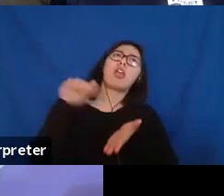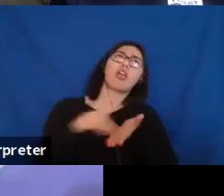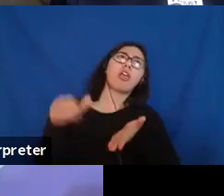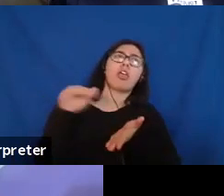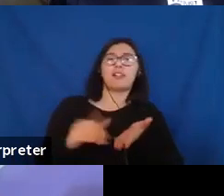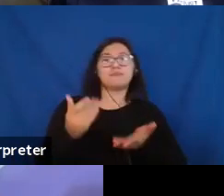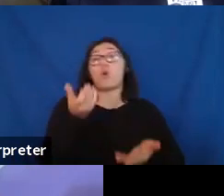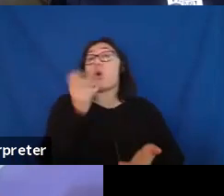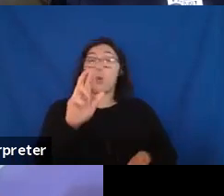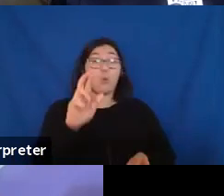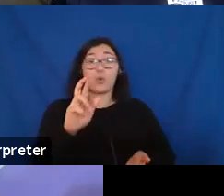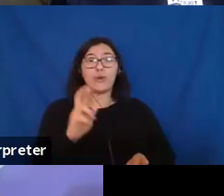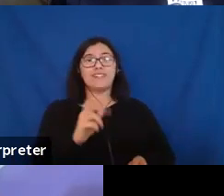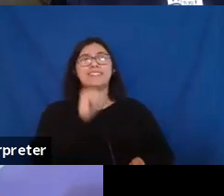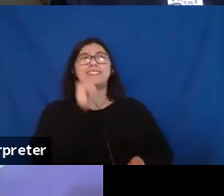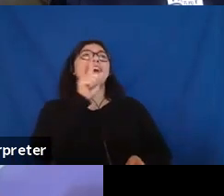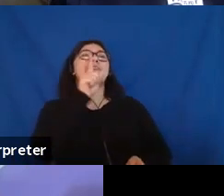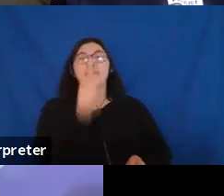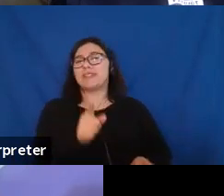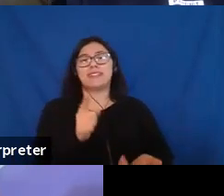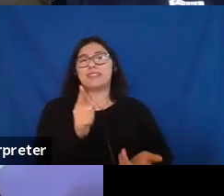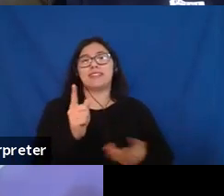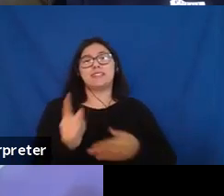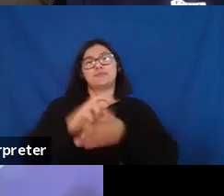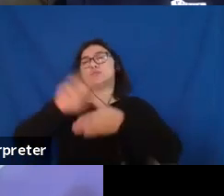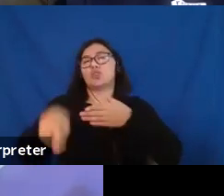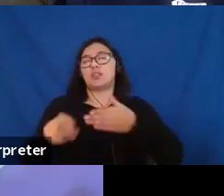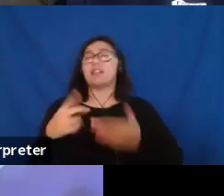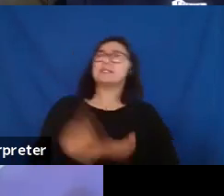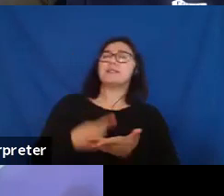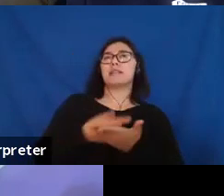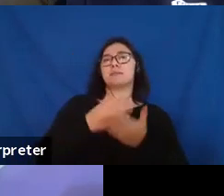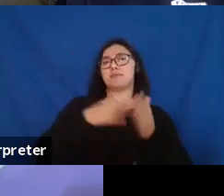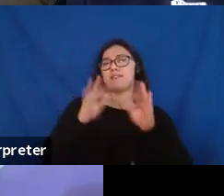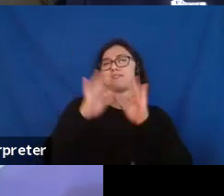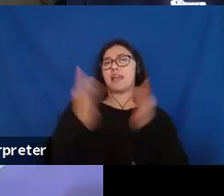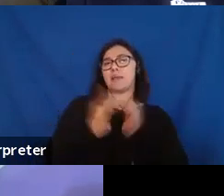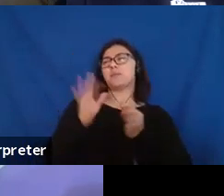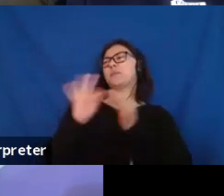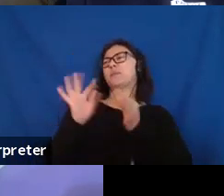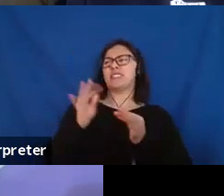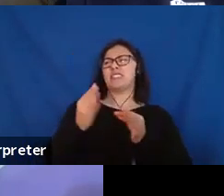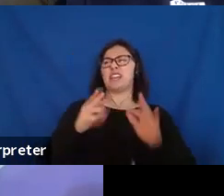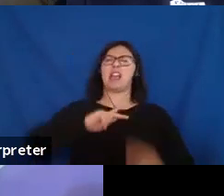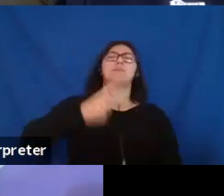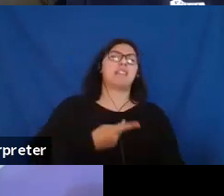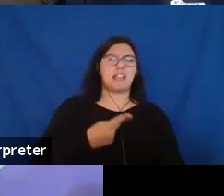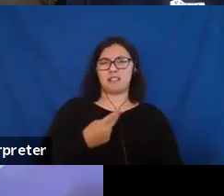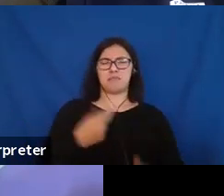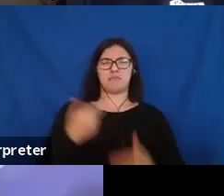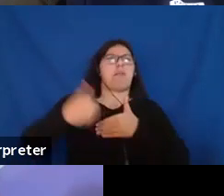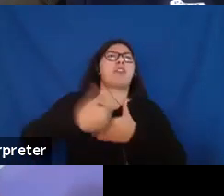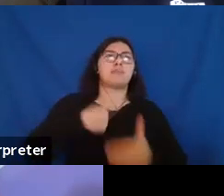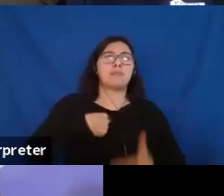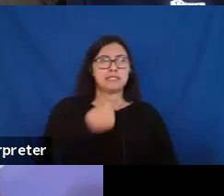unrealistic ultimatums. Like, some people in my family will sometimes say things that upset and bother me. I'm not going to say to them, I'm never going to talk to you again,